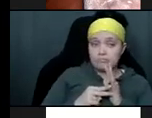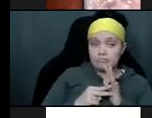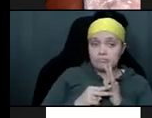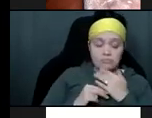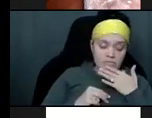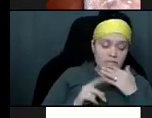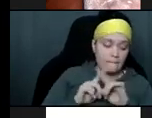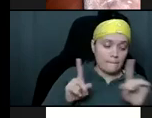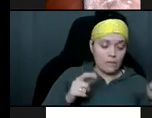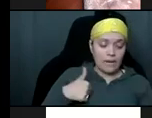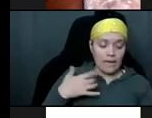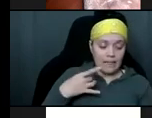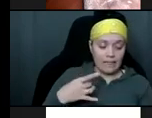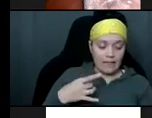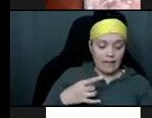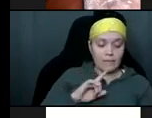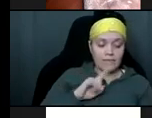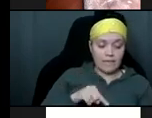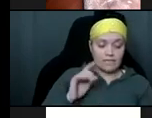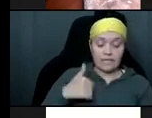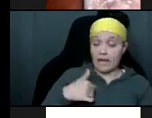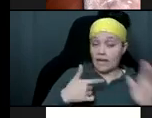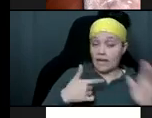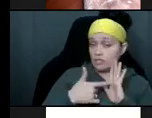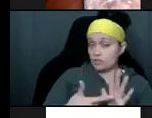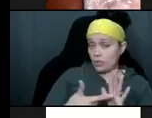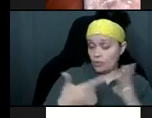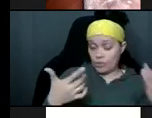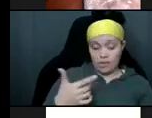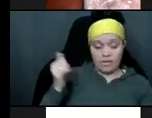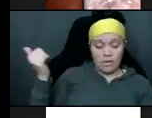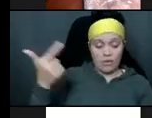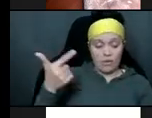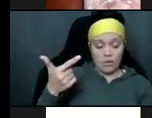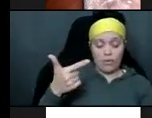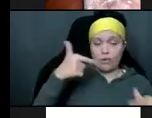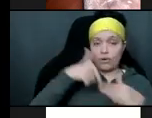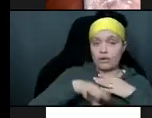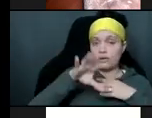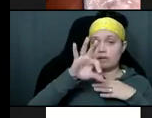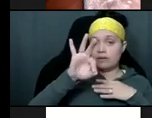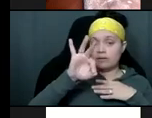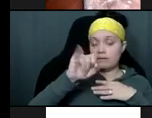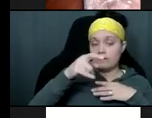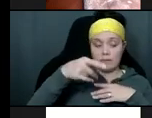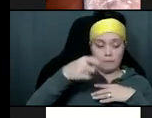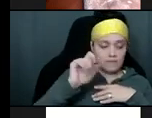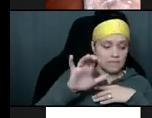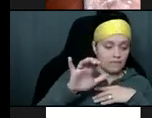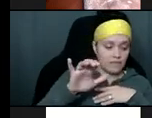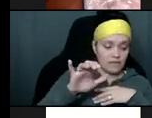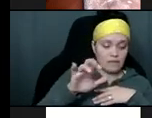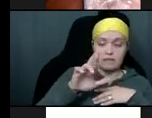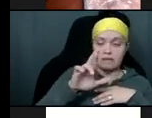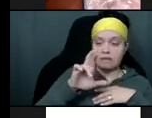But what I like about the answers I've shown you is that all of them are in the Pacific realm. And the Pacific